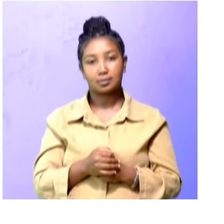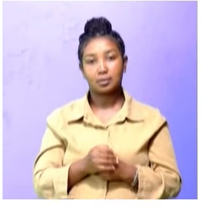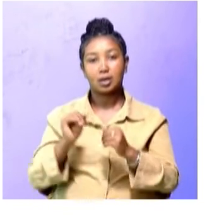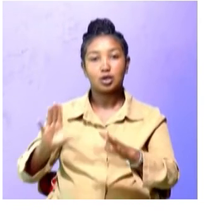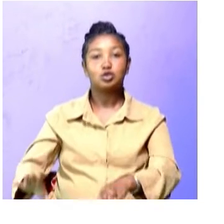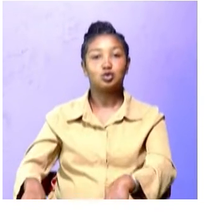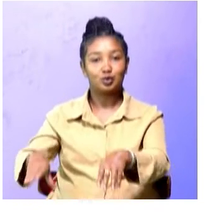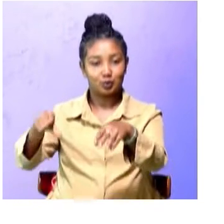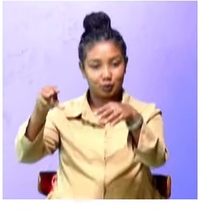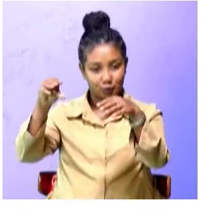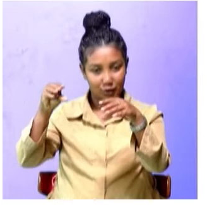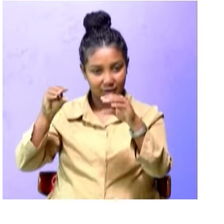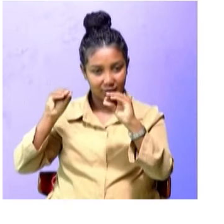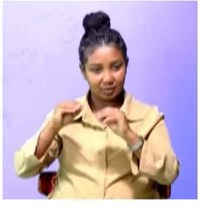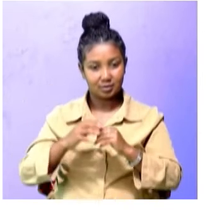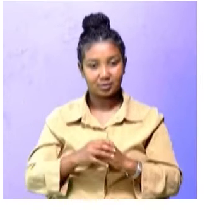students